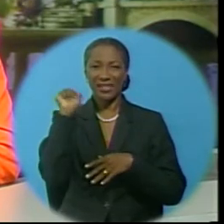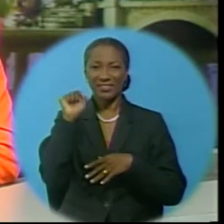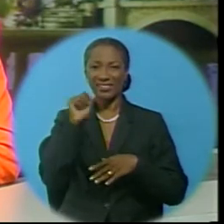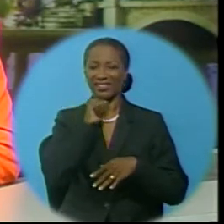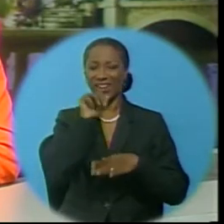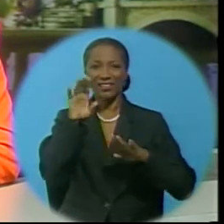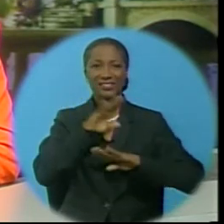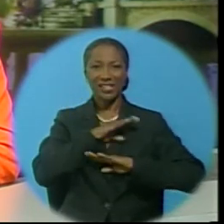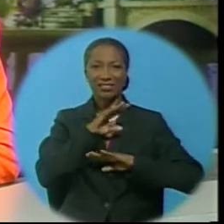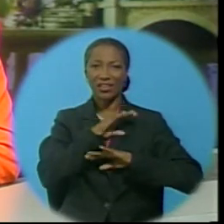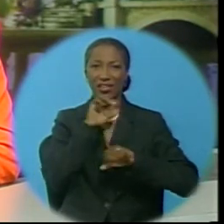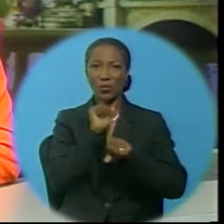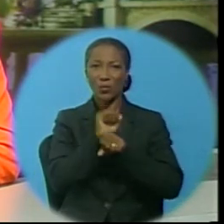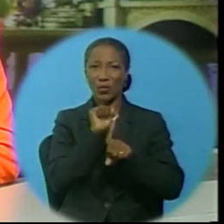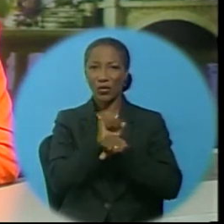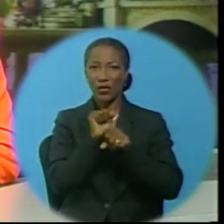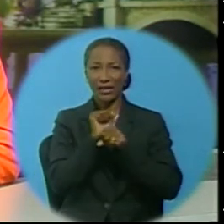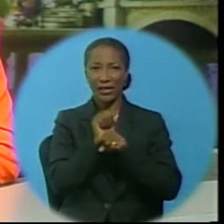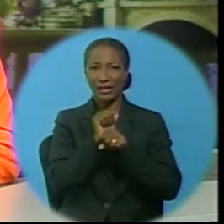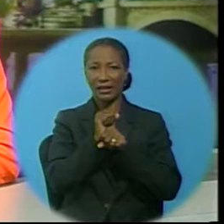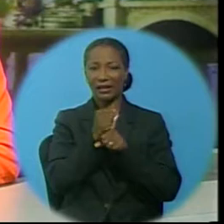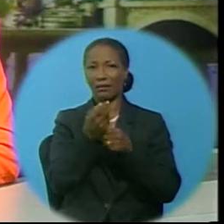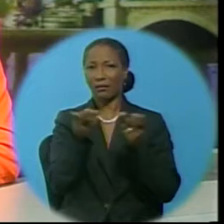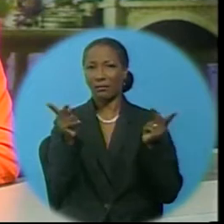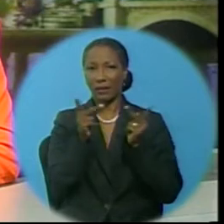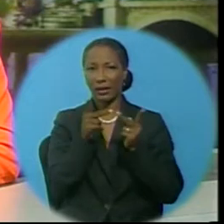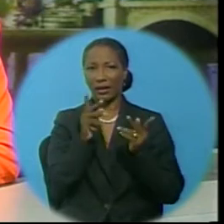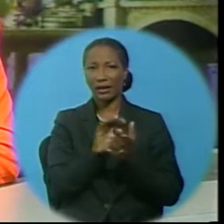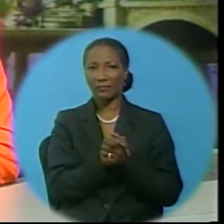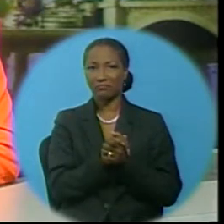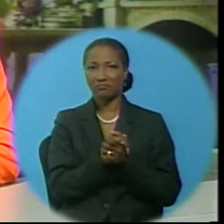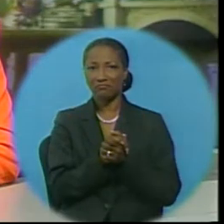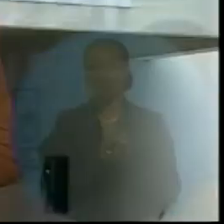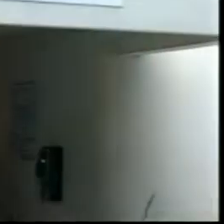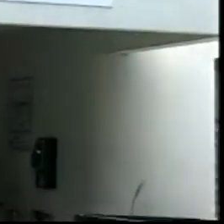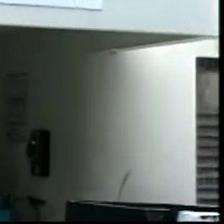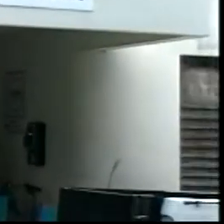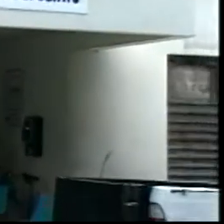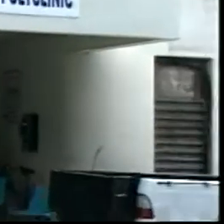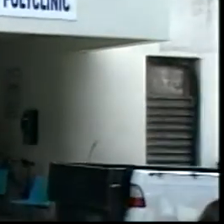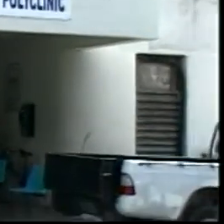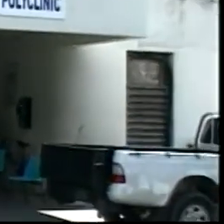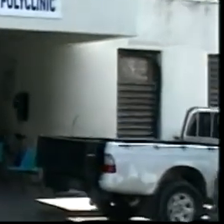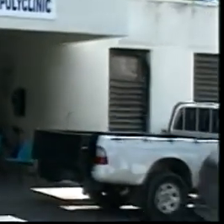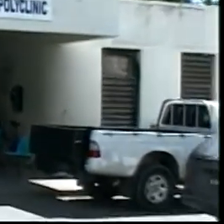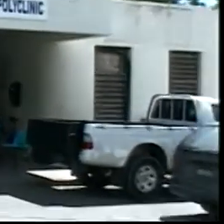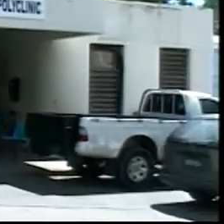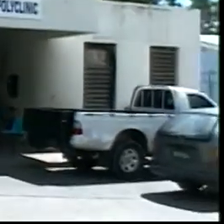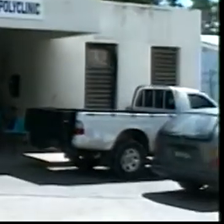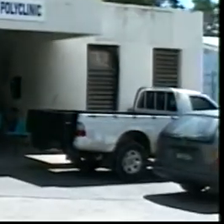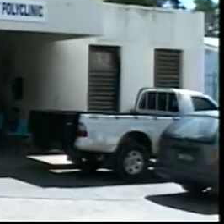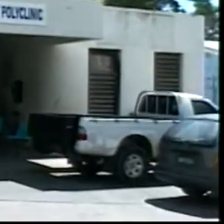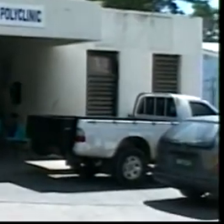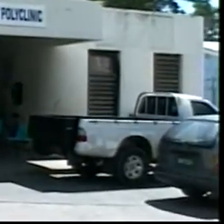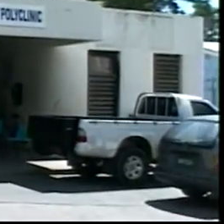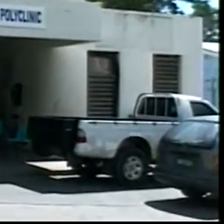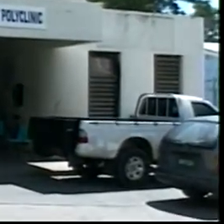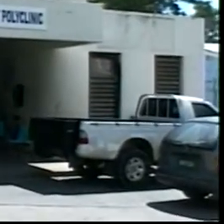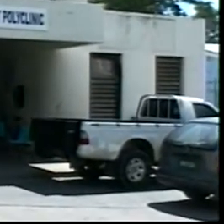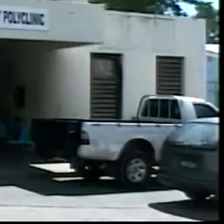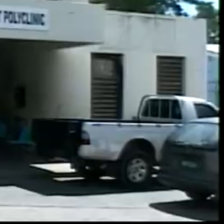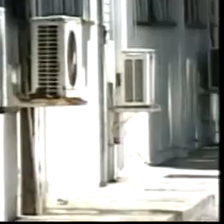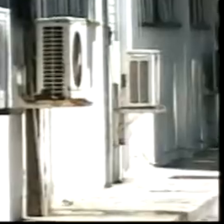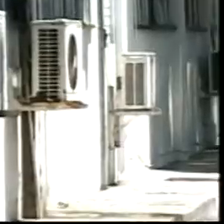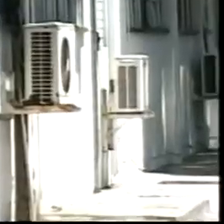and non-functioning air-conditioned units. As a result, they called in their representatives, the National Union of Public Workers, to investigate the